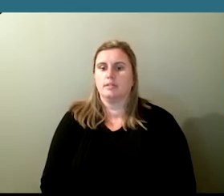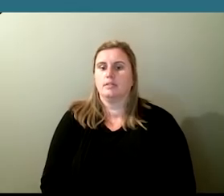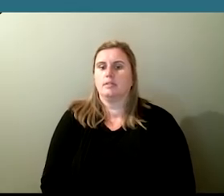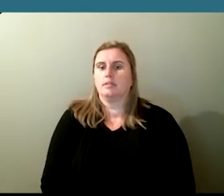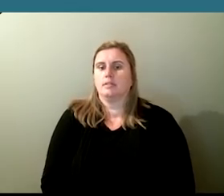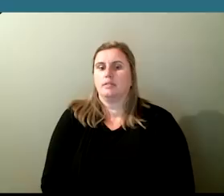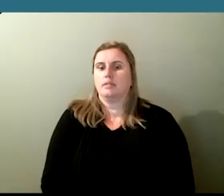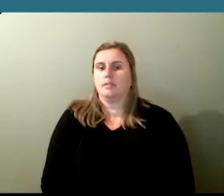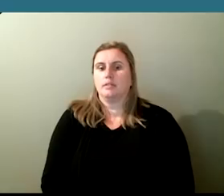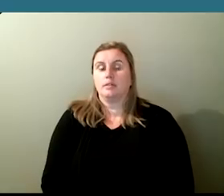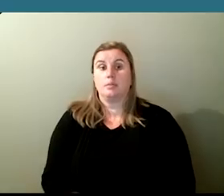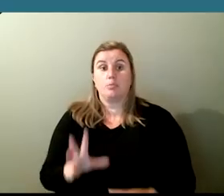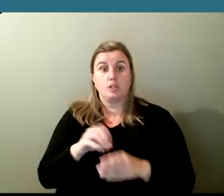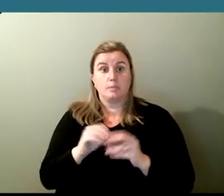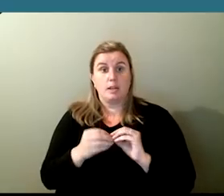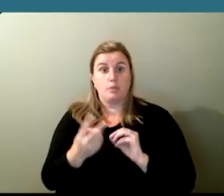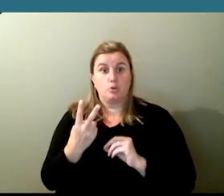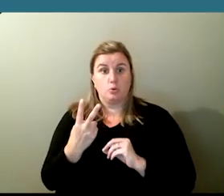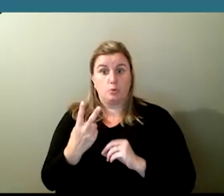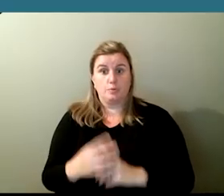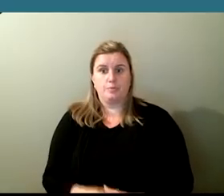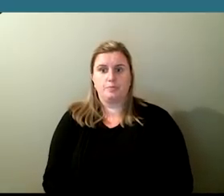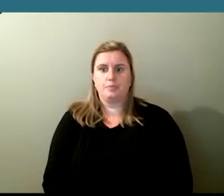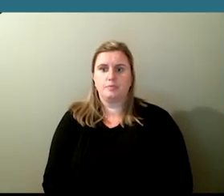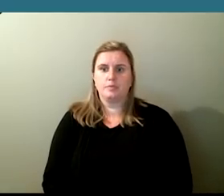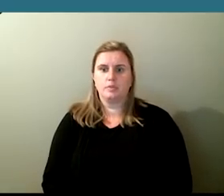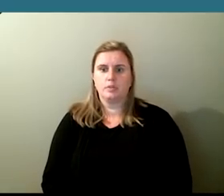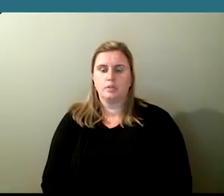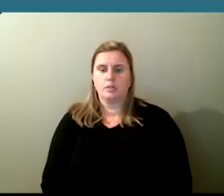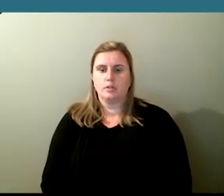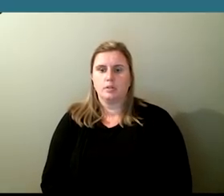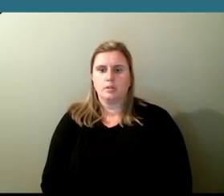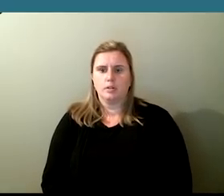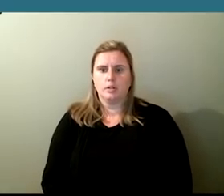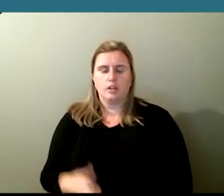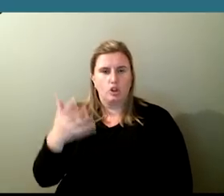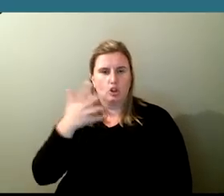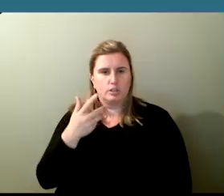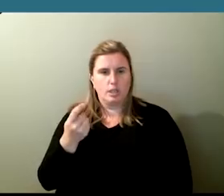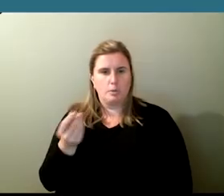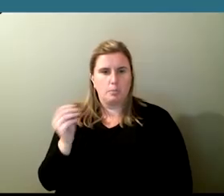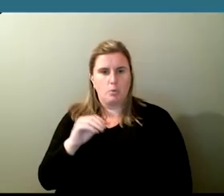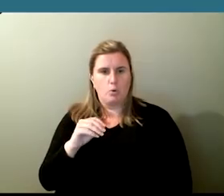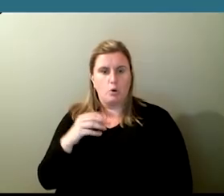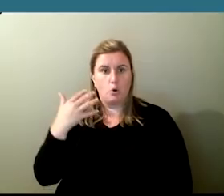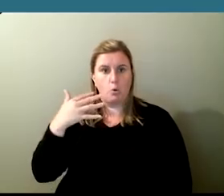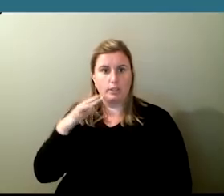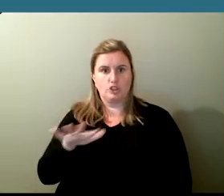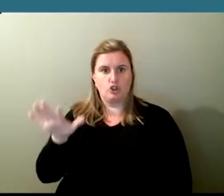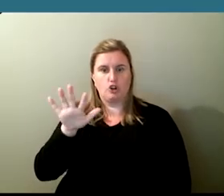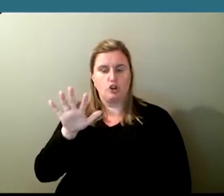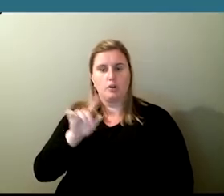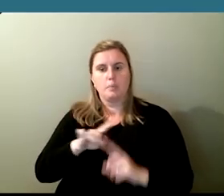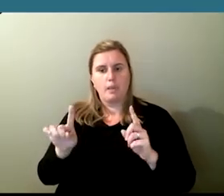For participant 2, which may look a little more, a little noisier, but still